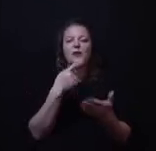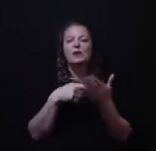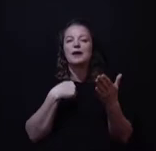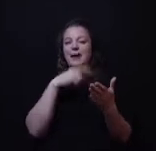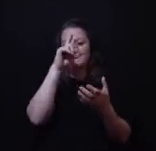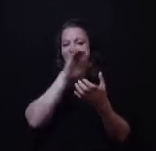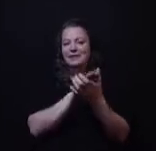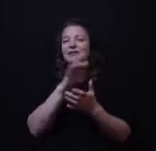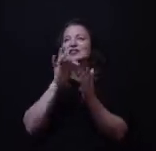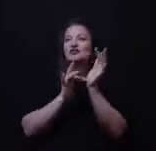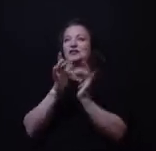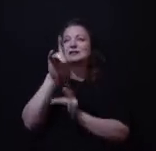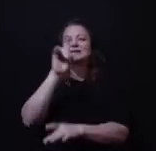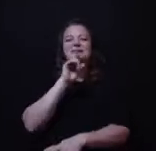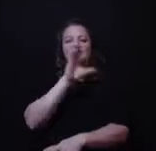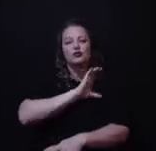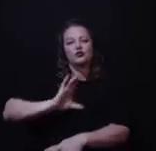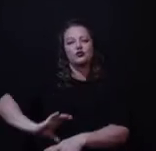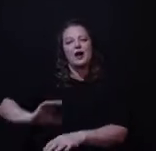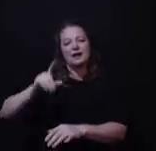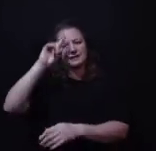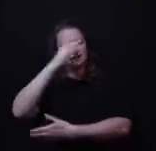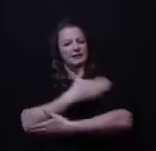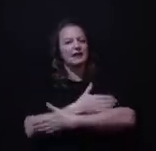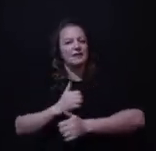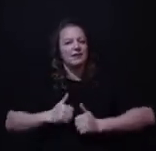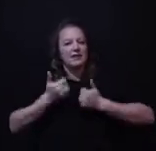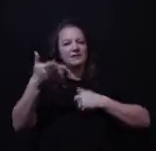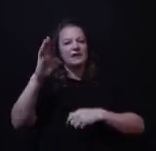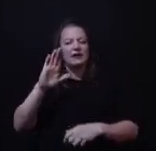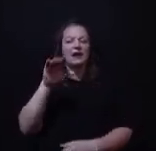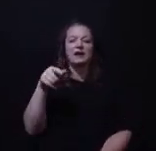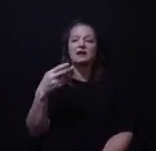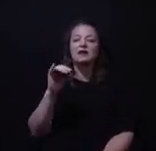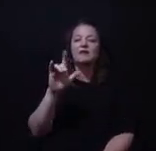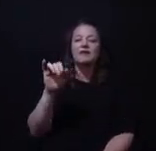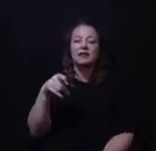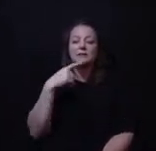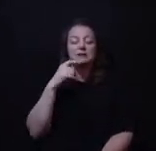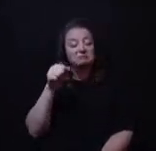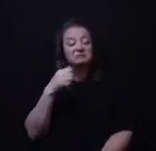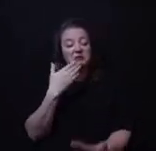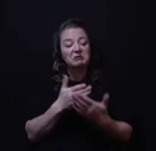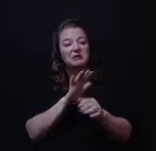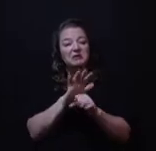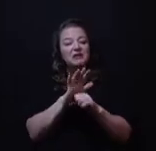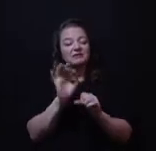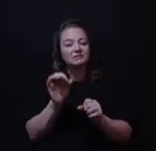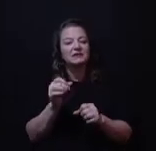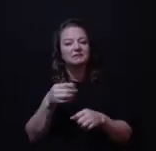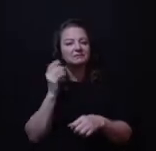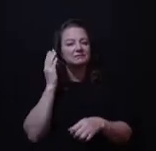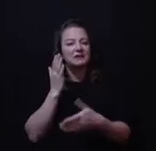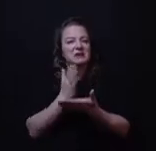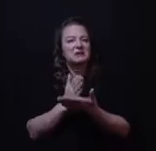believe that Jesus is the Christ, the Son of the living God. Philip goes, yep, good enough. Stop the cart.